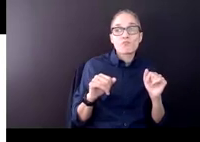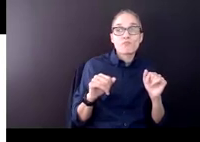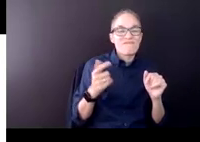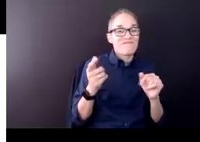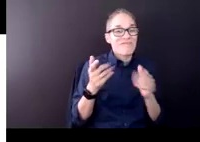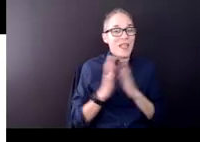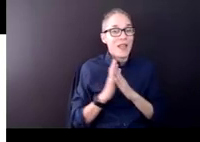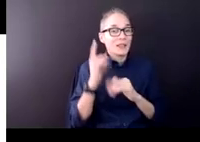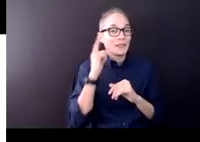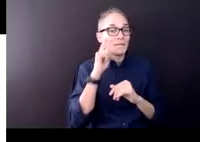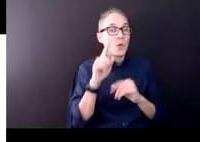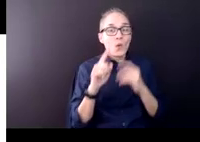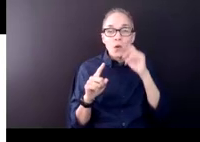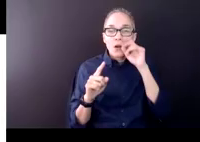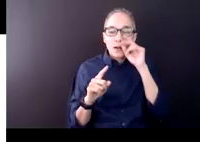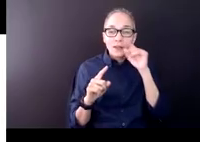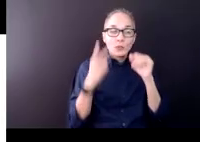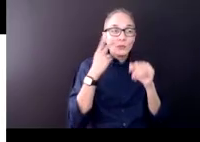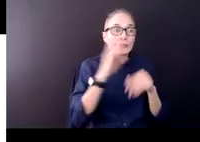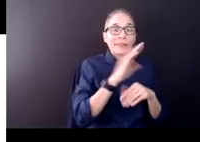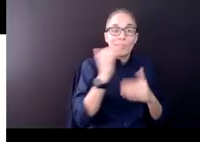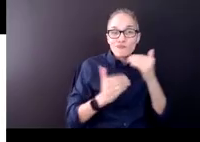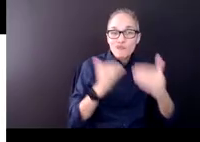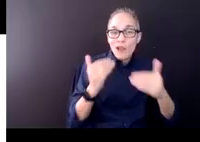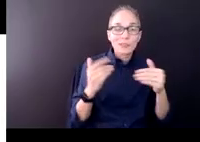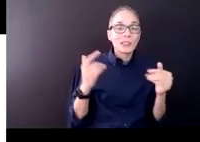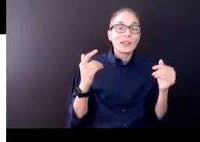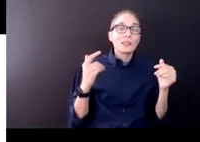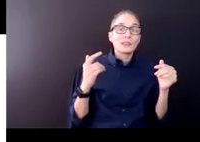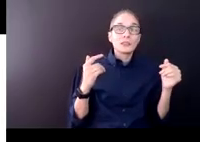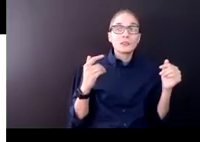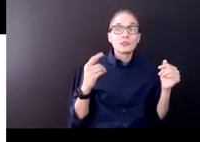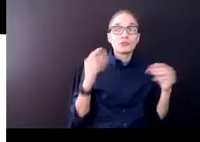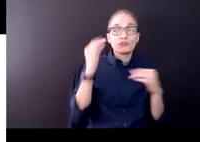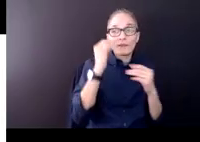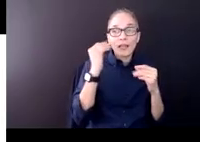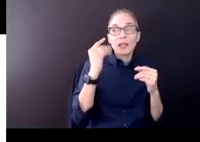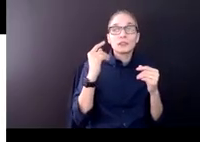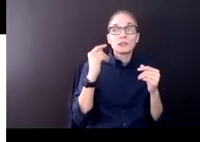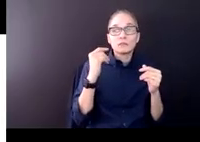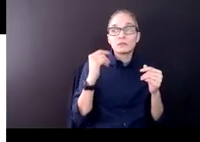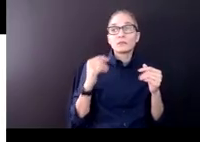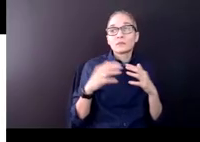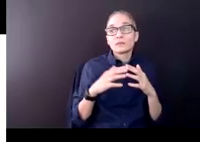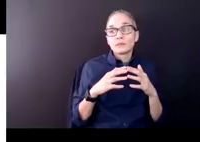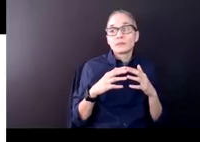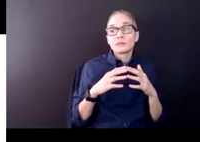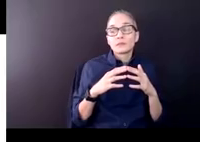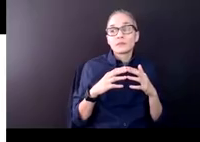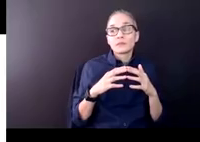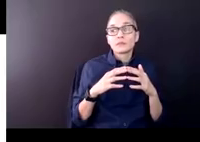ask for ask to see their process. I mean, ask them to reflect, of course, but